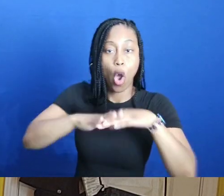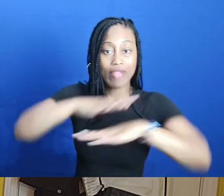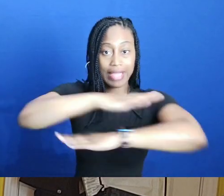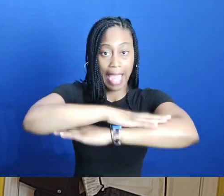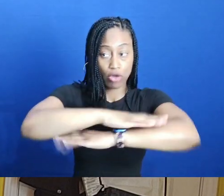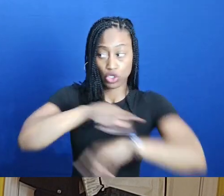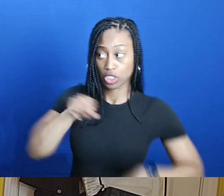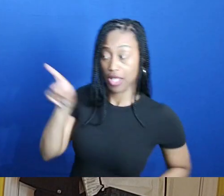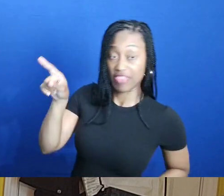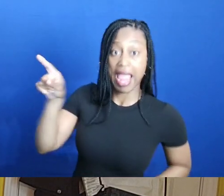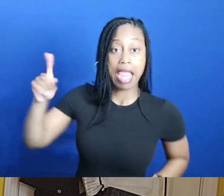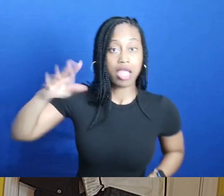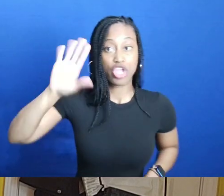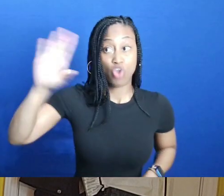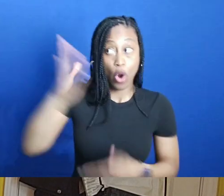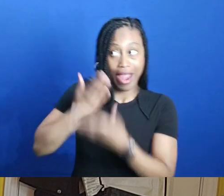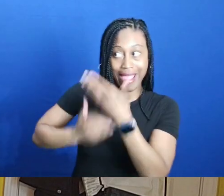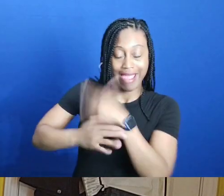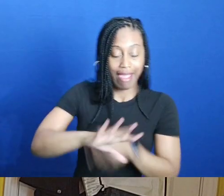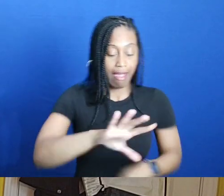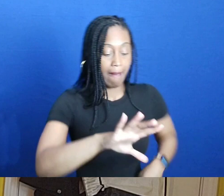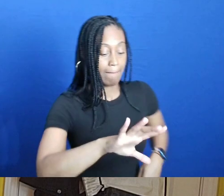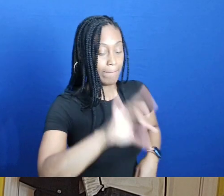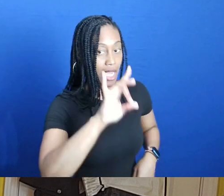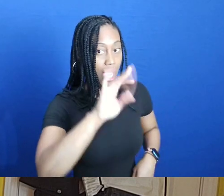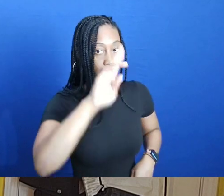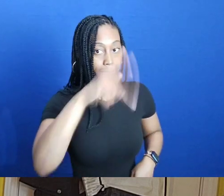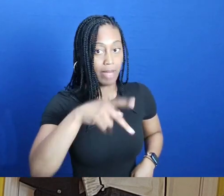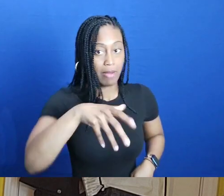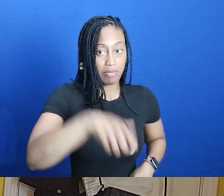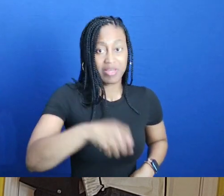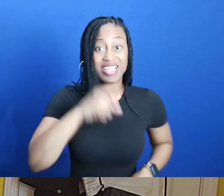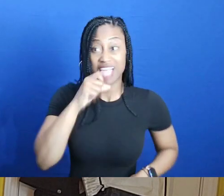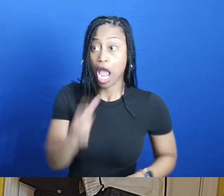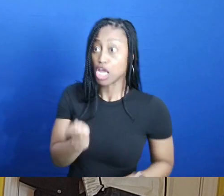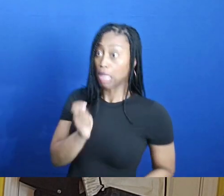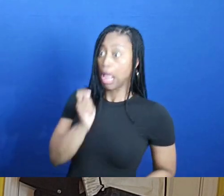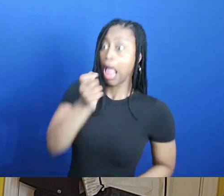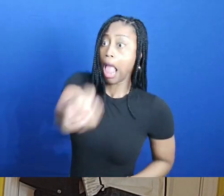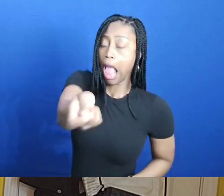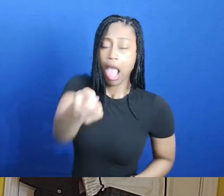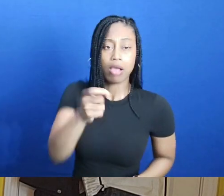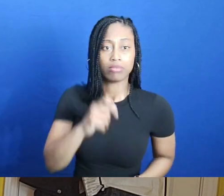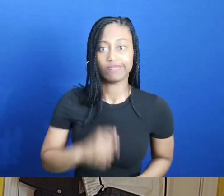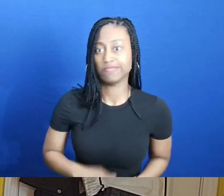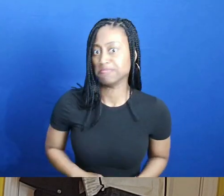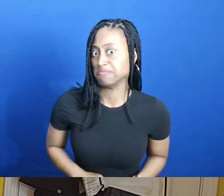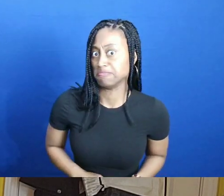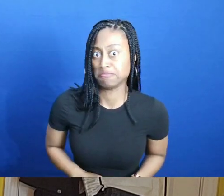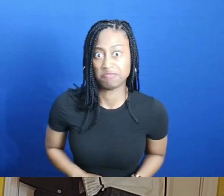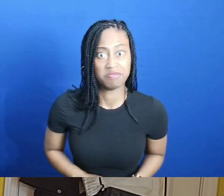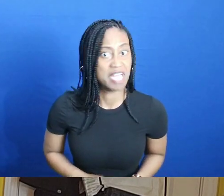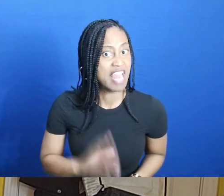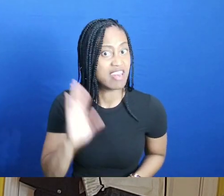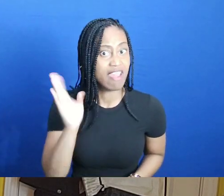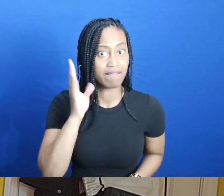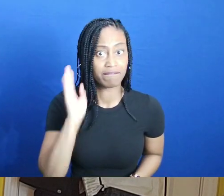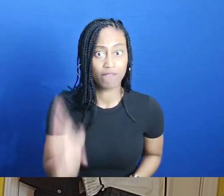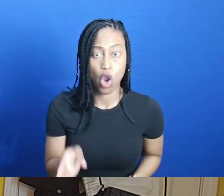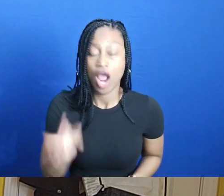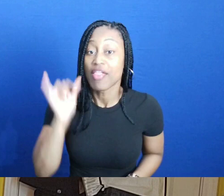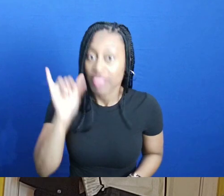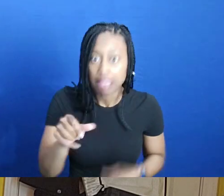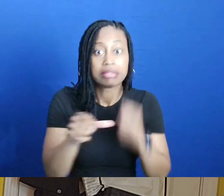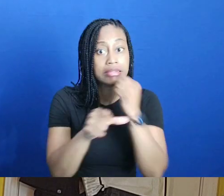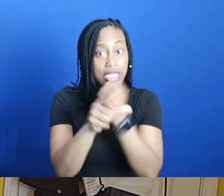counter, you lay it down, let them pick it up with their own hand. You never try to hand someone a